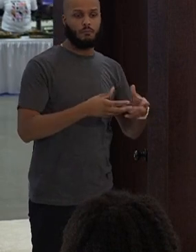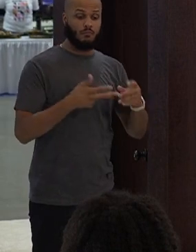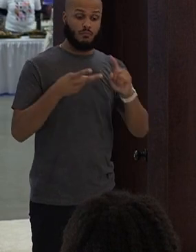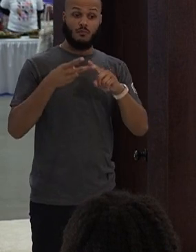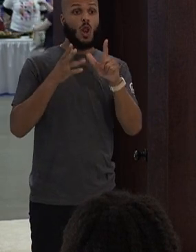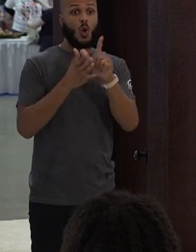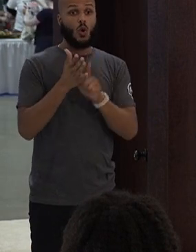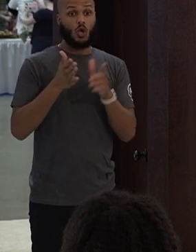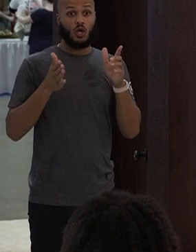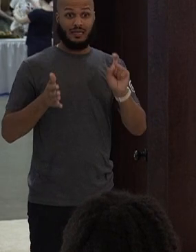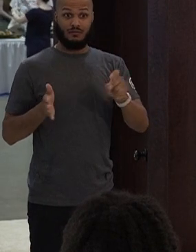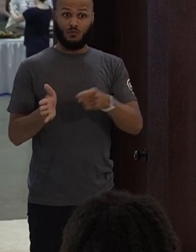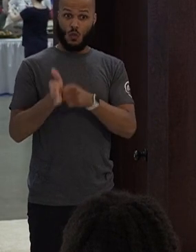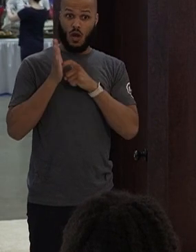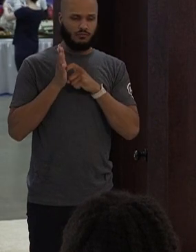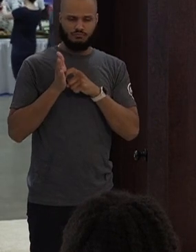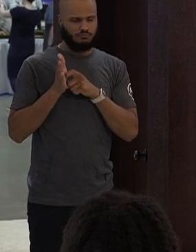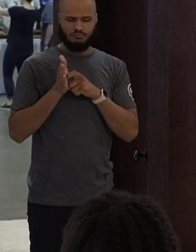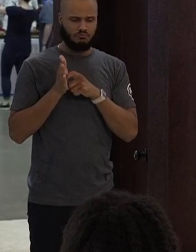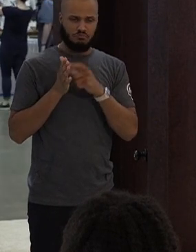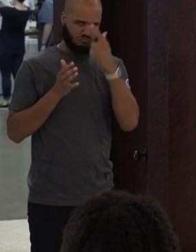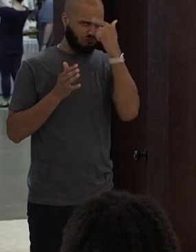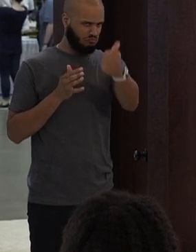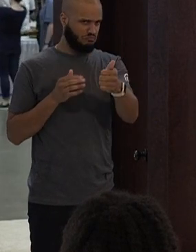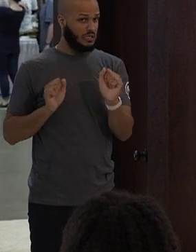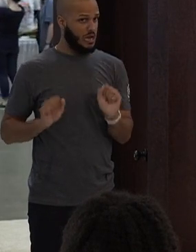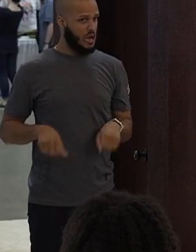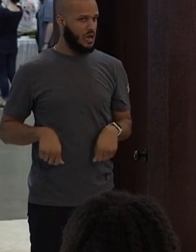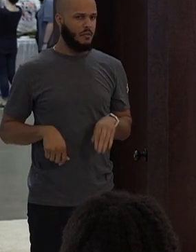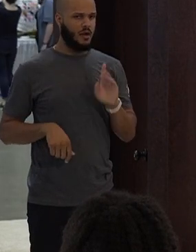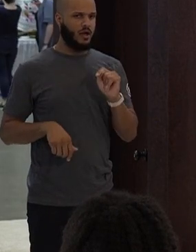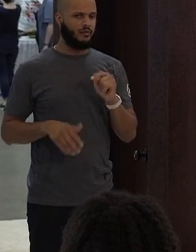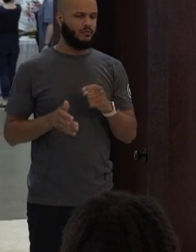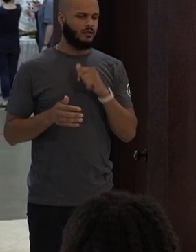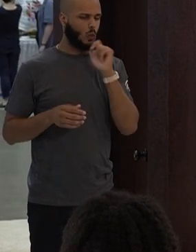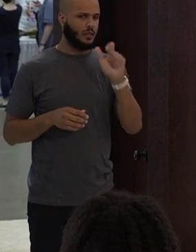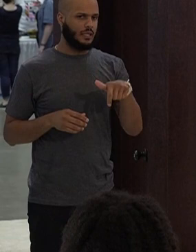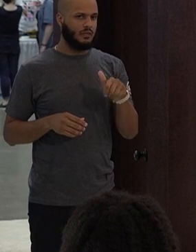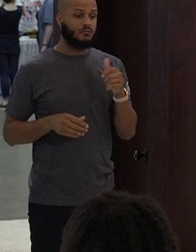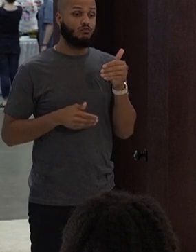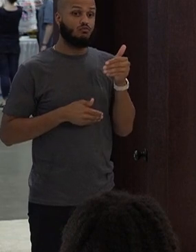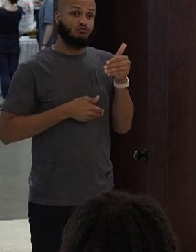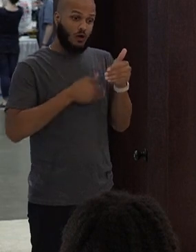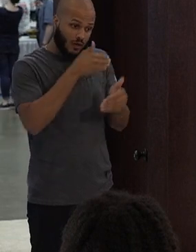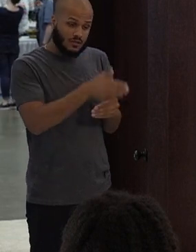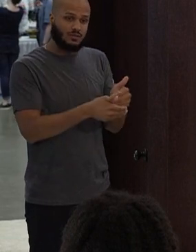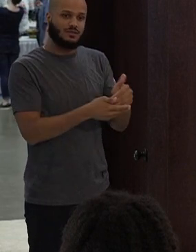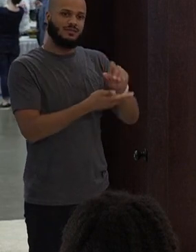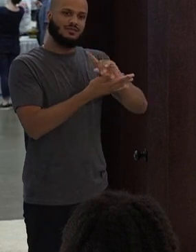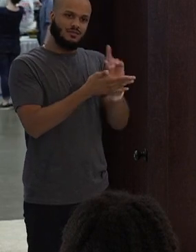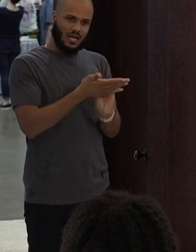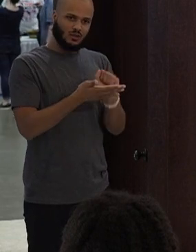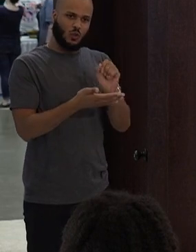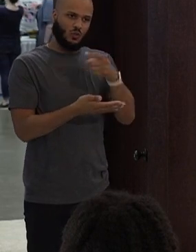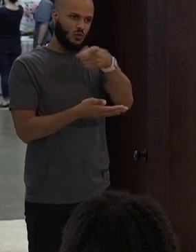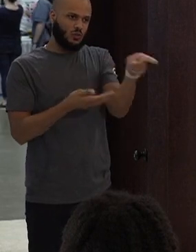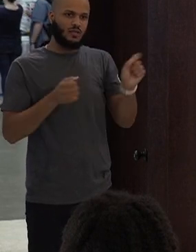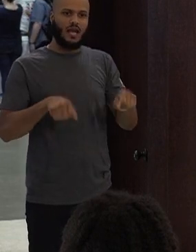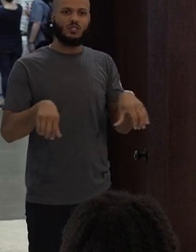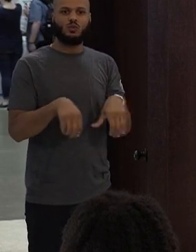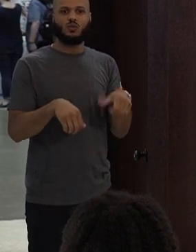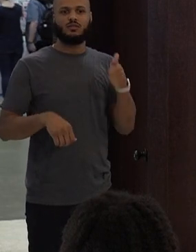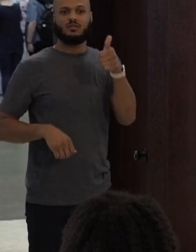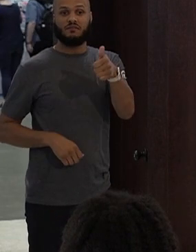lawyer. You can use a lawyer, but you don't need a lawyer. The process is designed so that you can do this yourself.